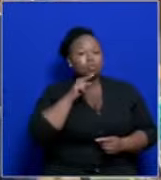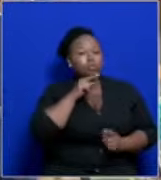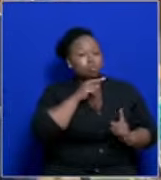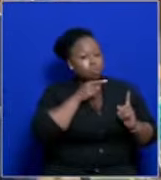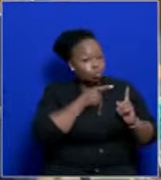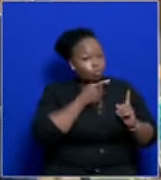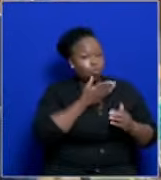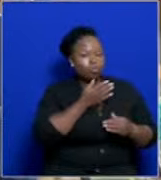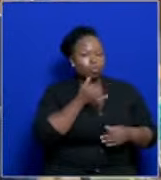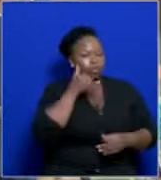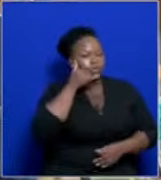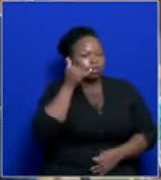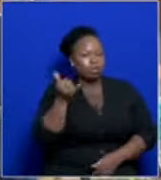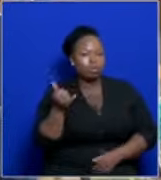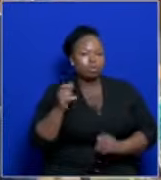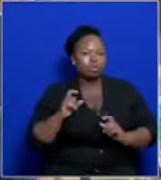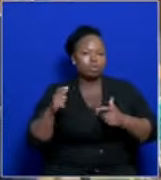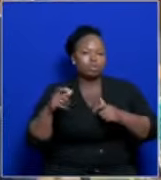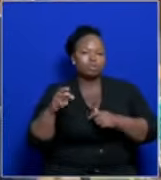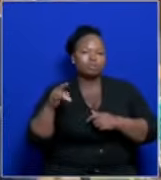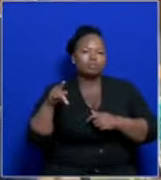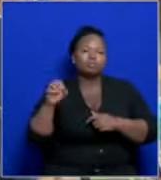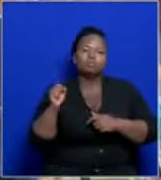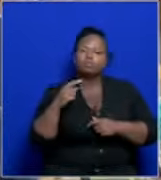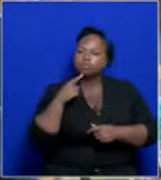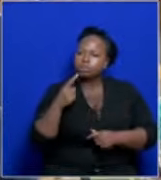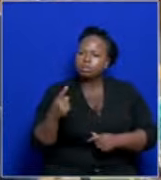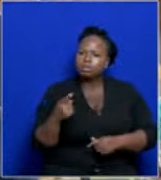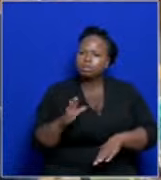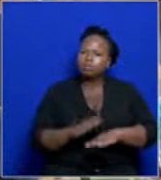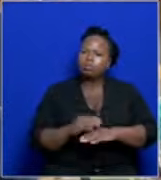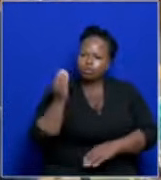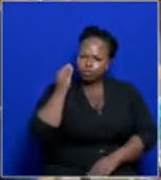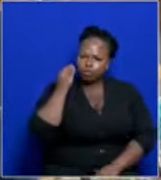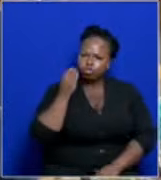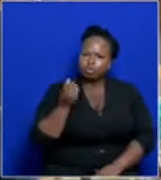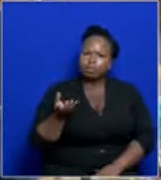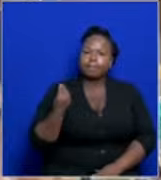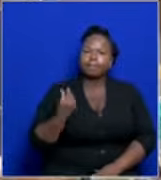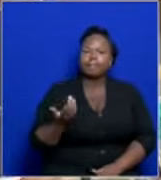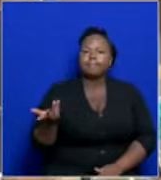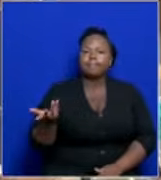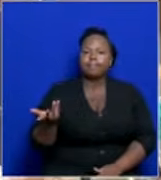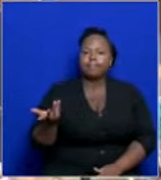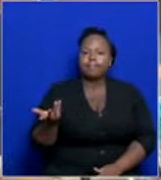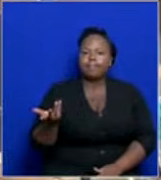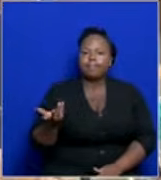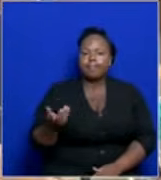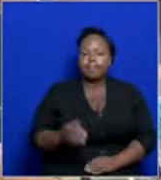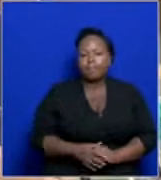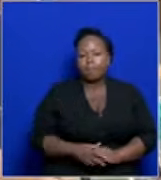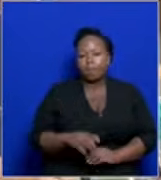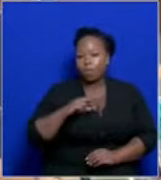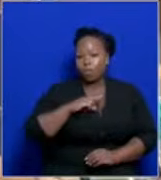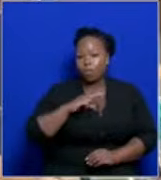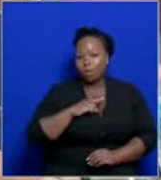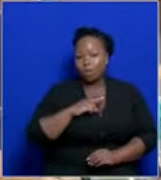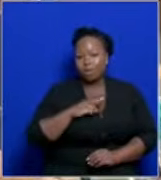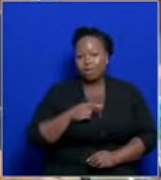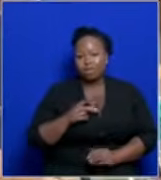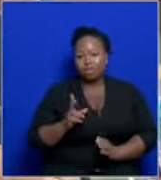Commissioner Spies and say, get me more information on this. Because what you are recording in your